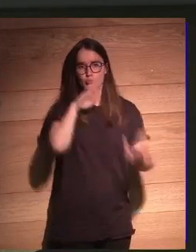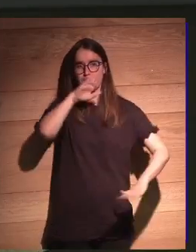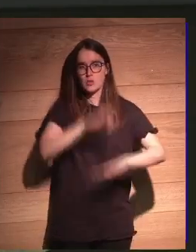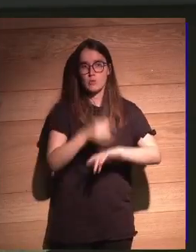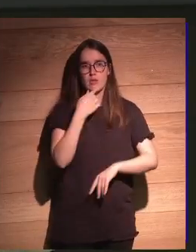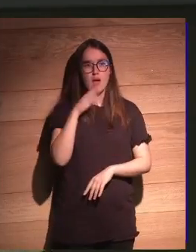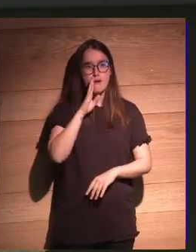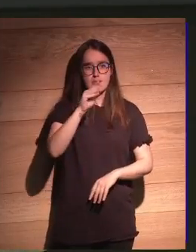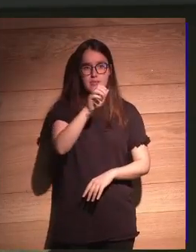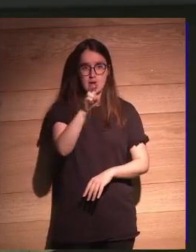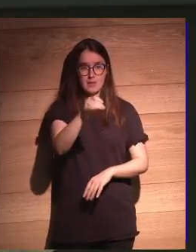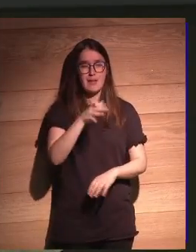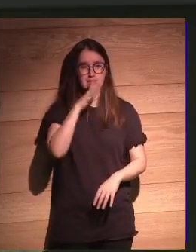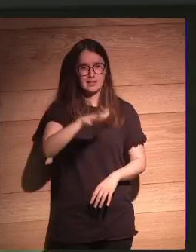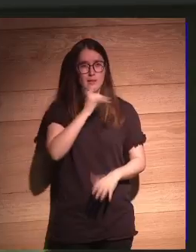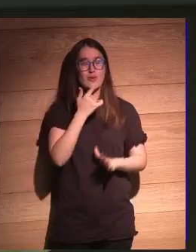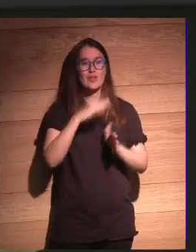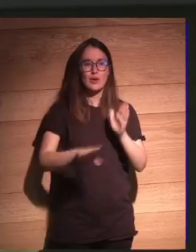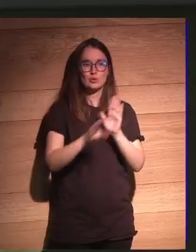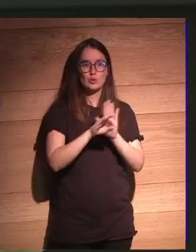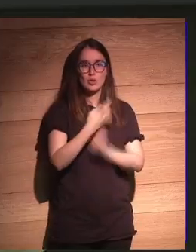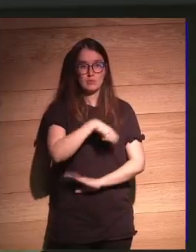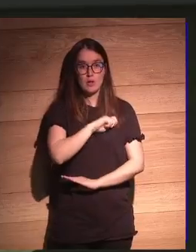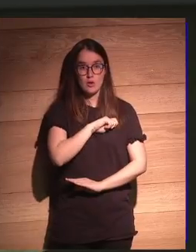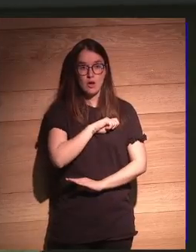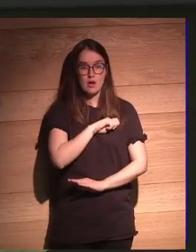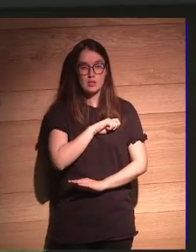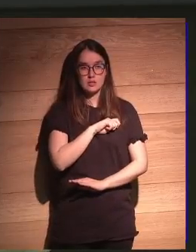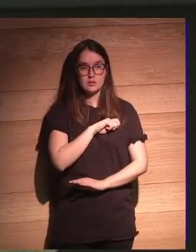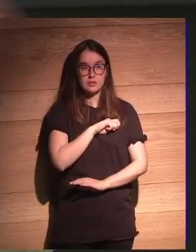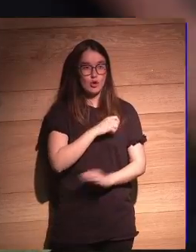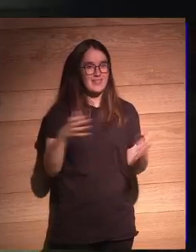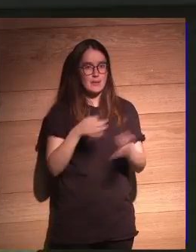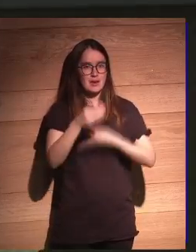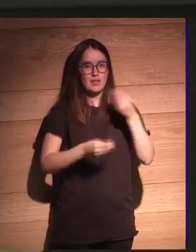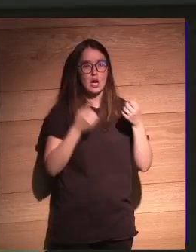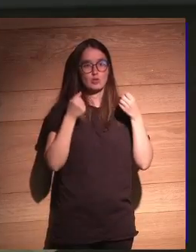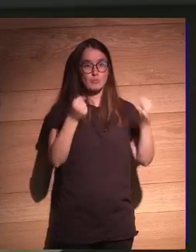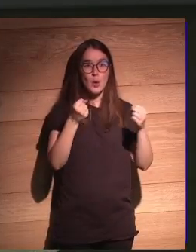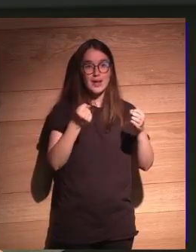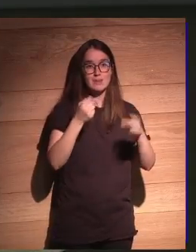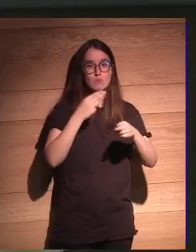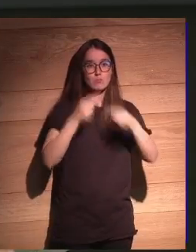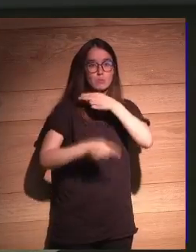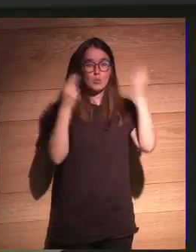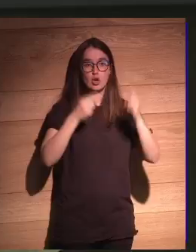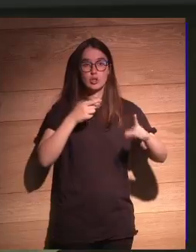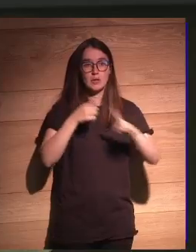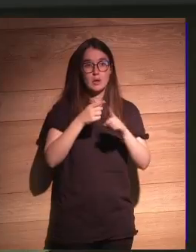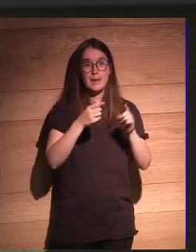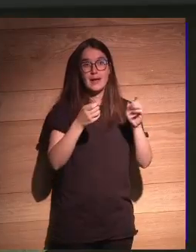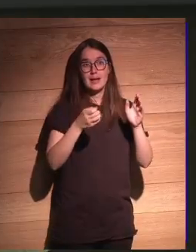the Constitution. As David was saying, it's amazing what the Spanish Constitution is saying and what public powers should